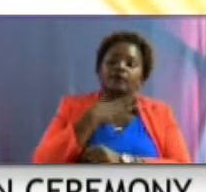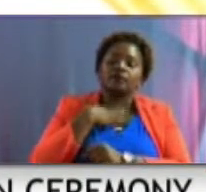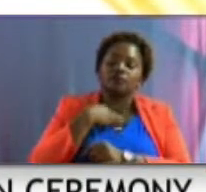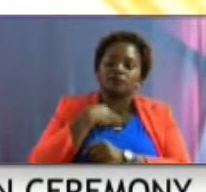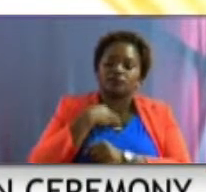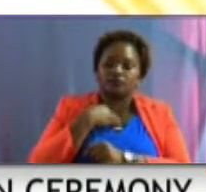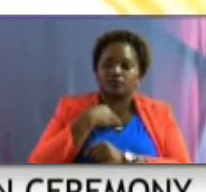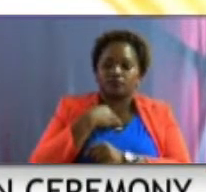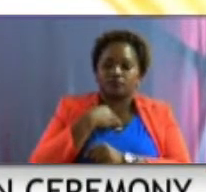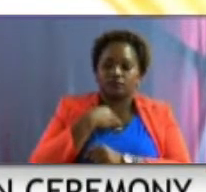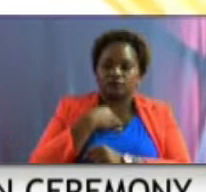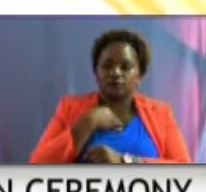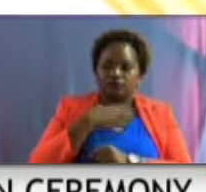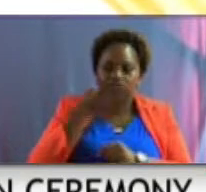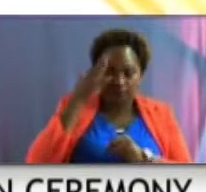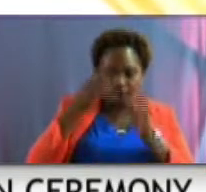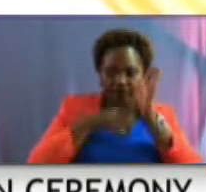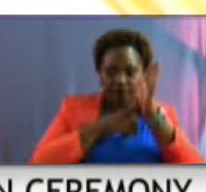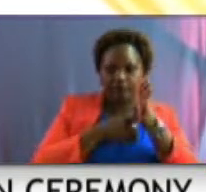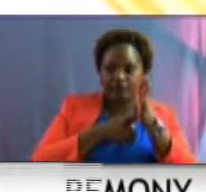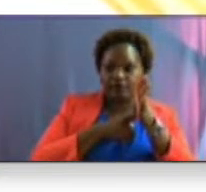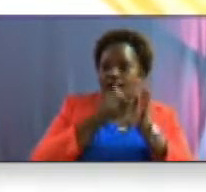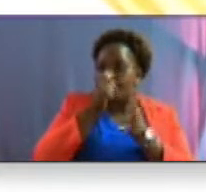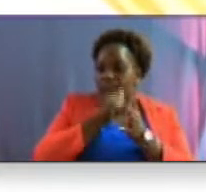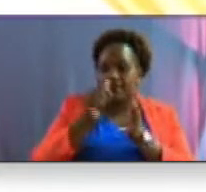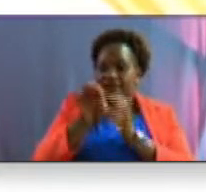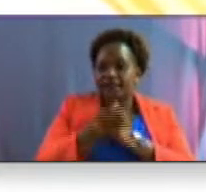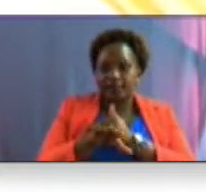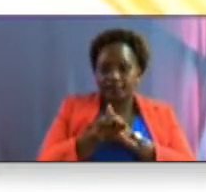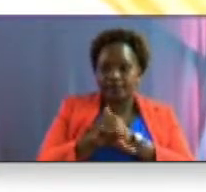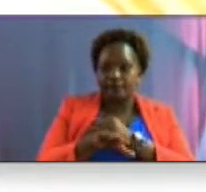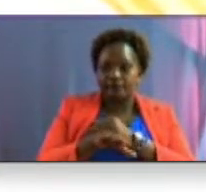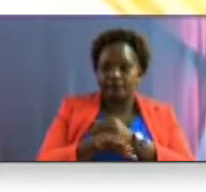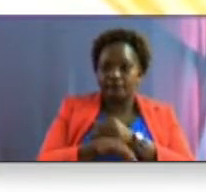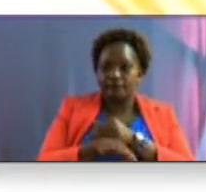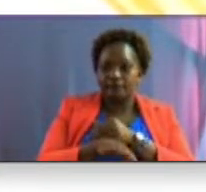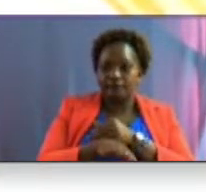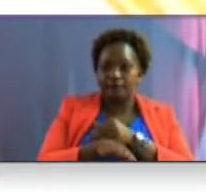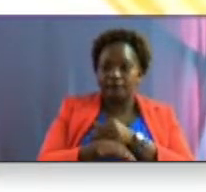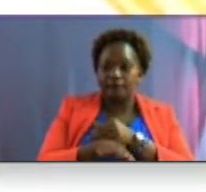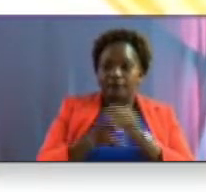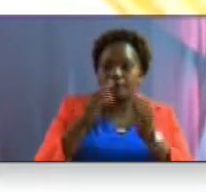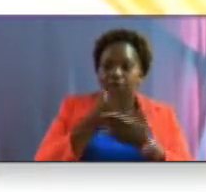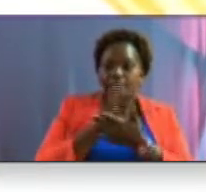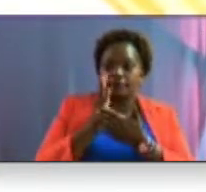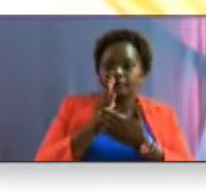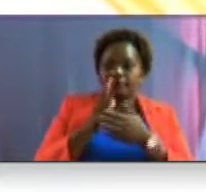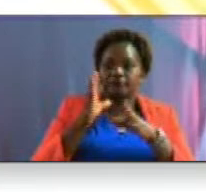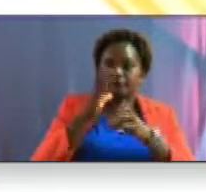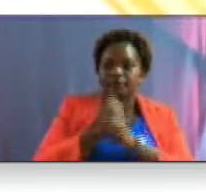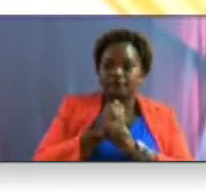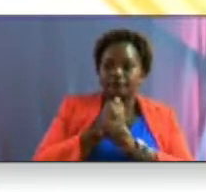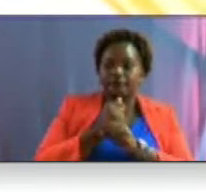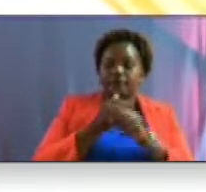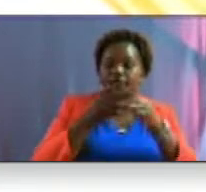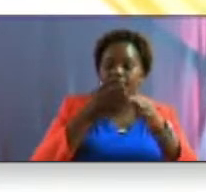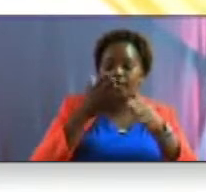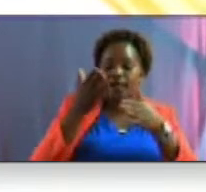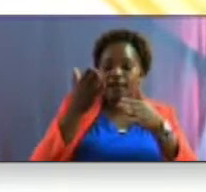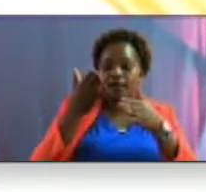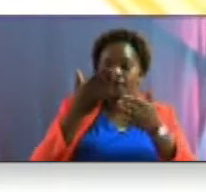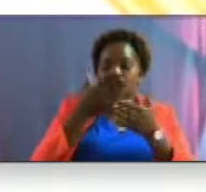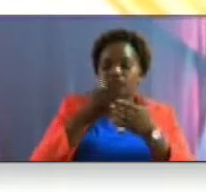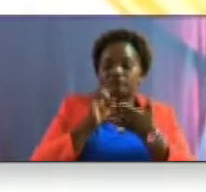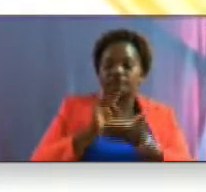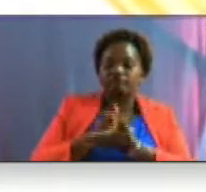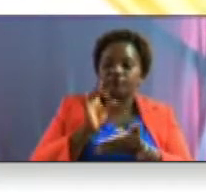recommended. I know, for example, in the private sector, some organizations are even cutting salaries and laying off